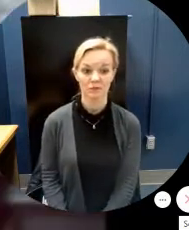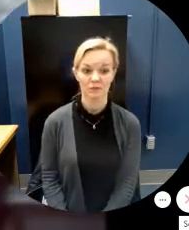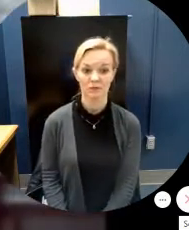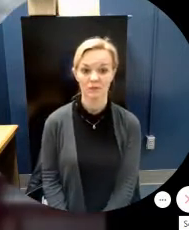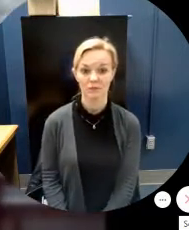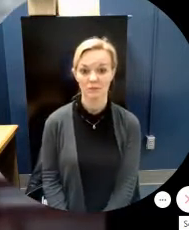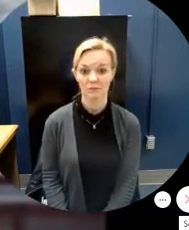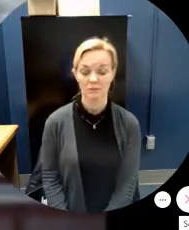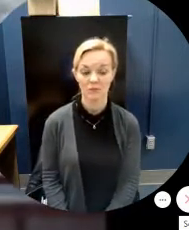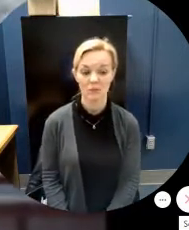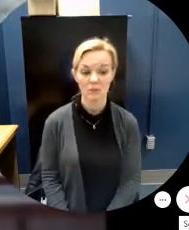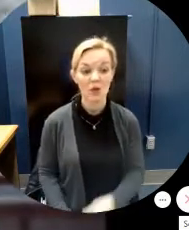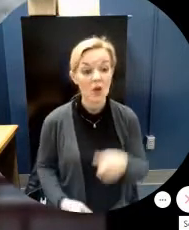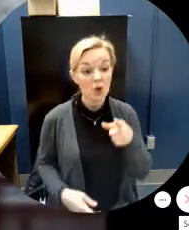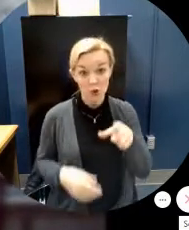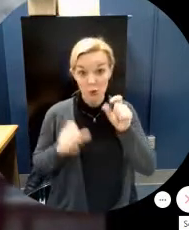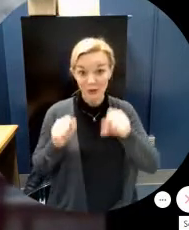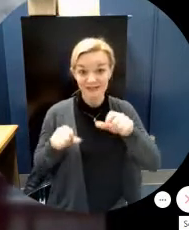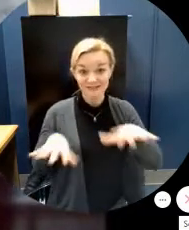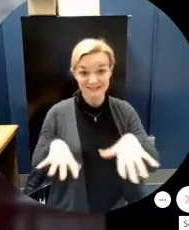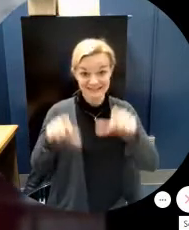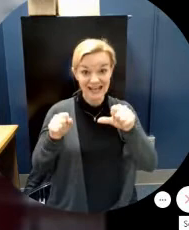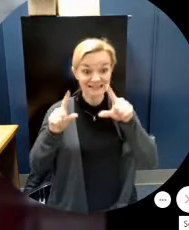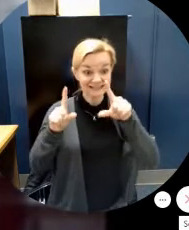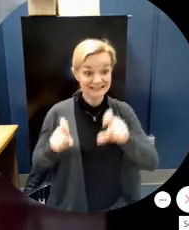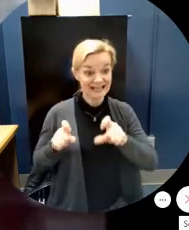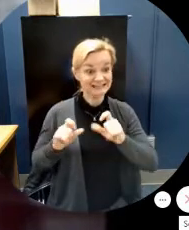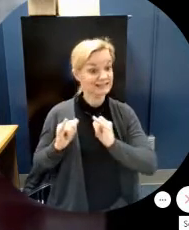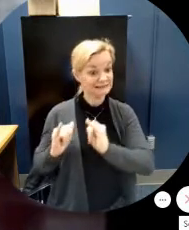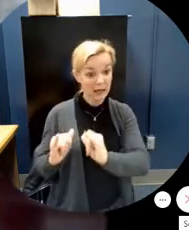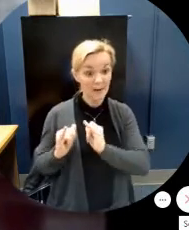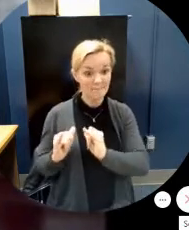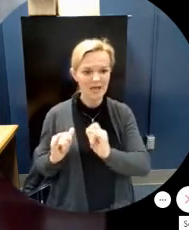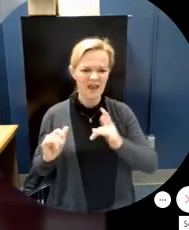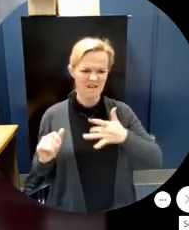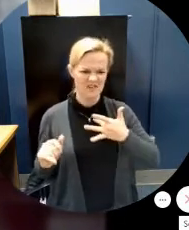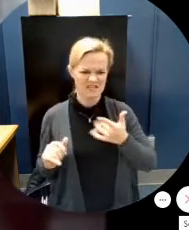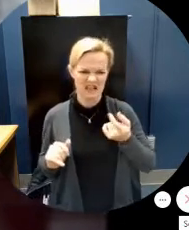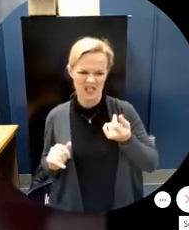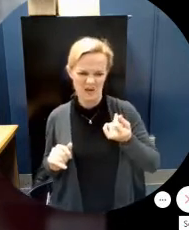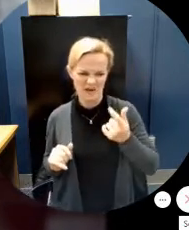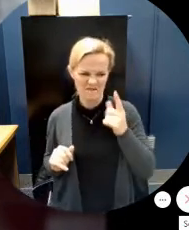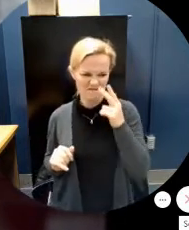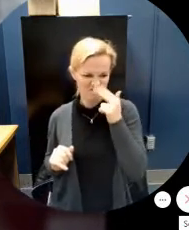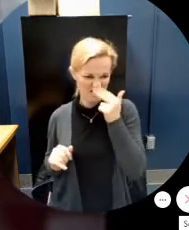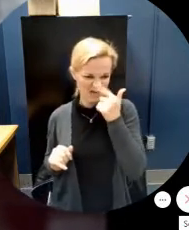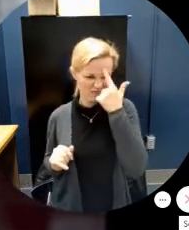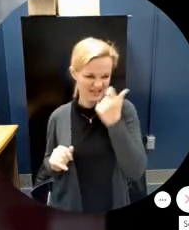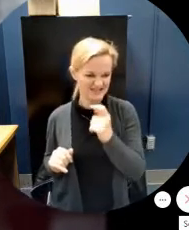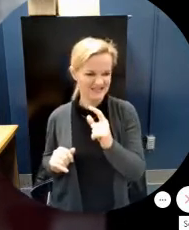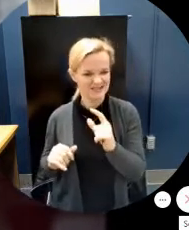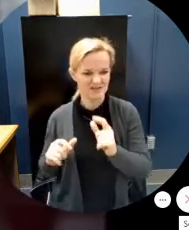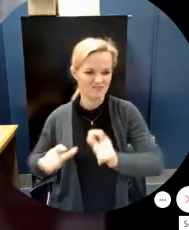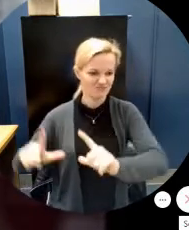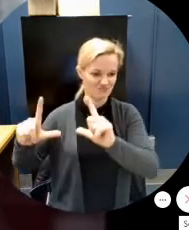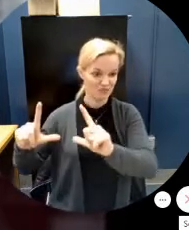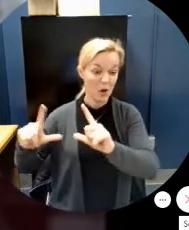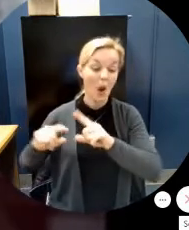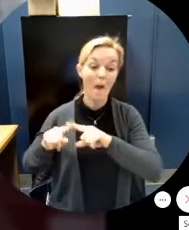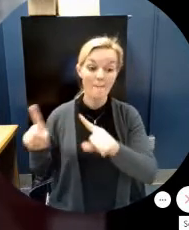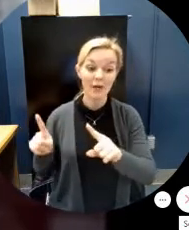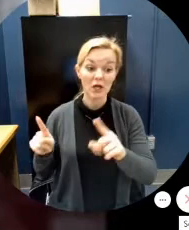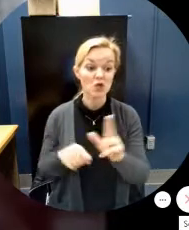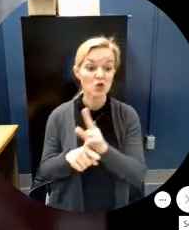You can take the test too. It may feel a little funny at first, but use your hand as a gun. You point it at